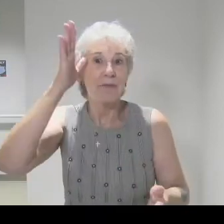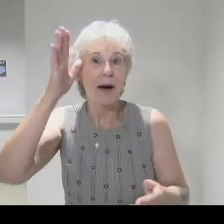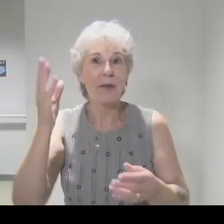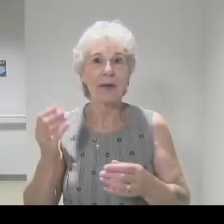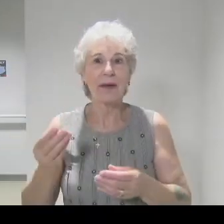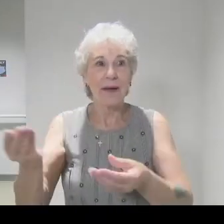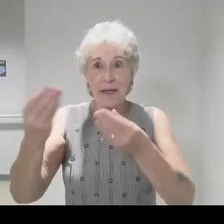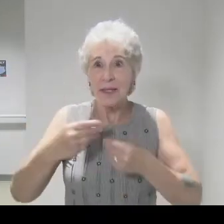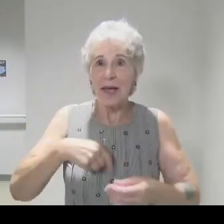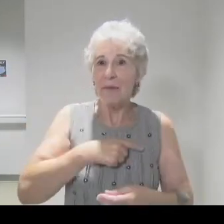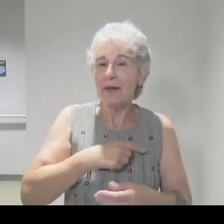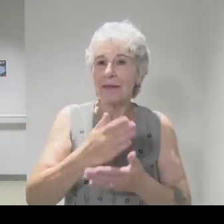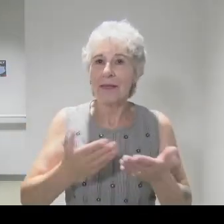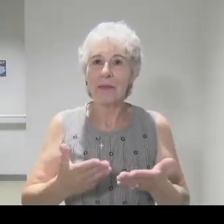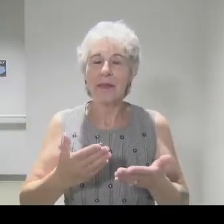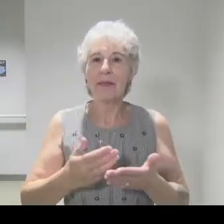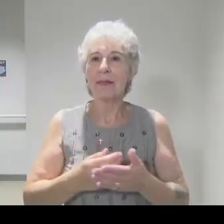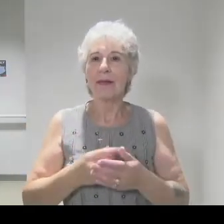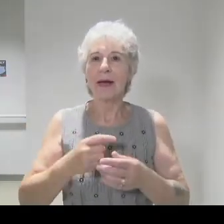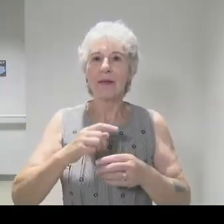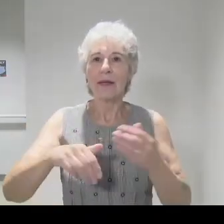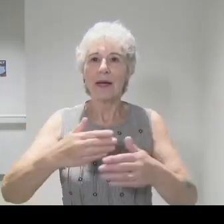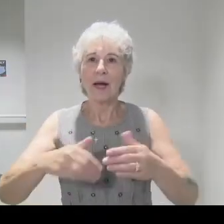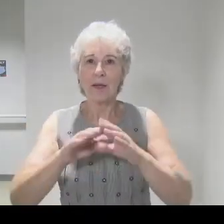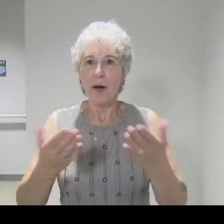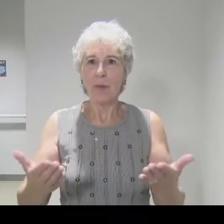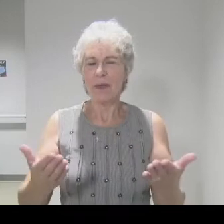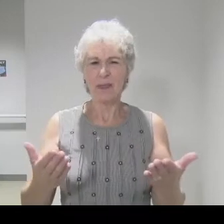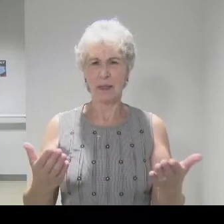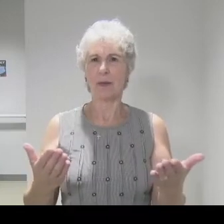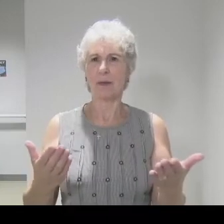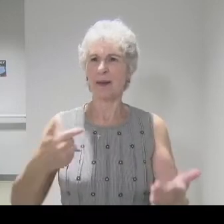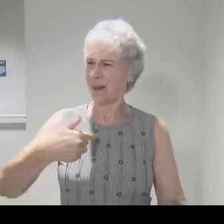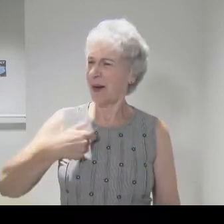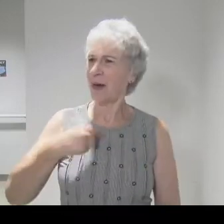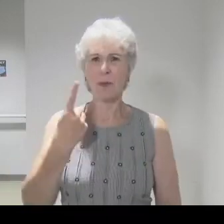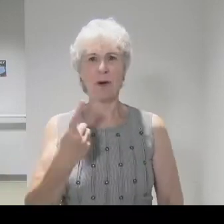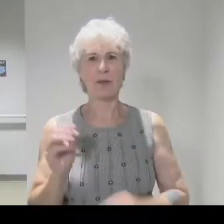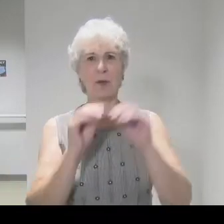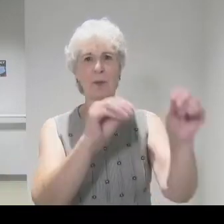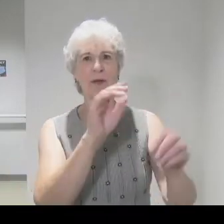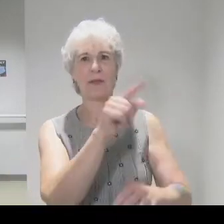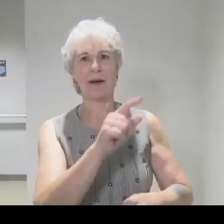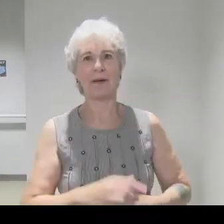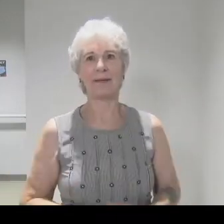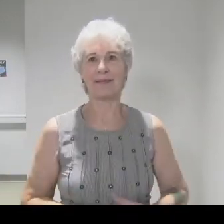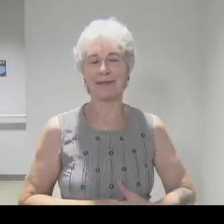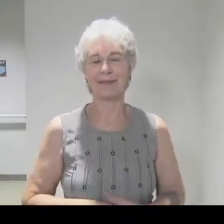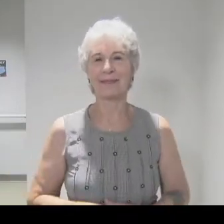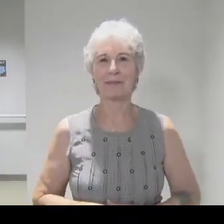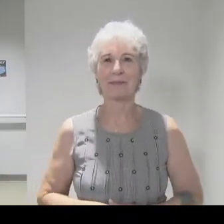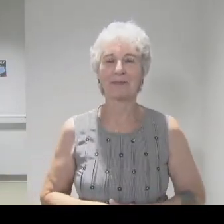to remember him by. And as I unwrapped it and opened it, I realized I'm the one who put that there.